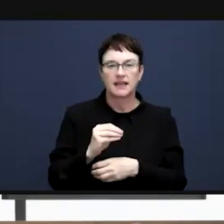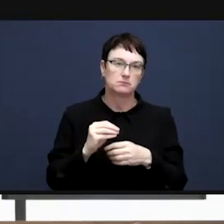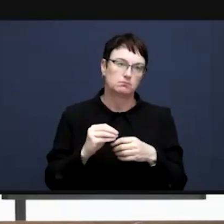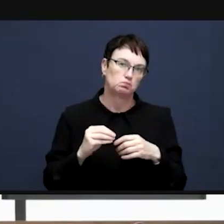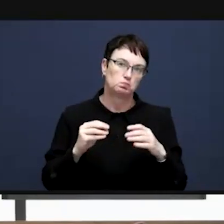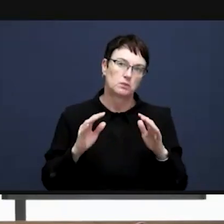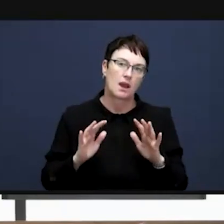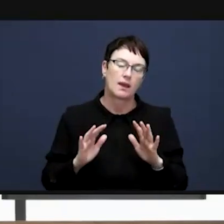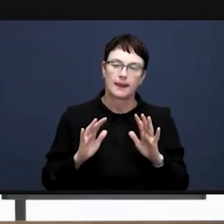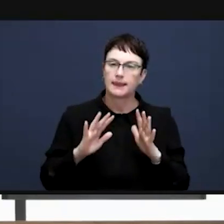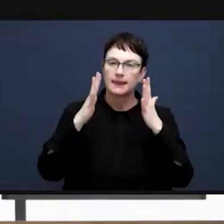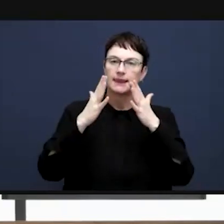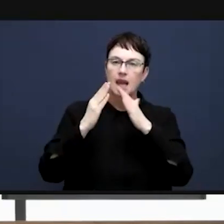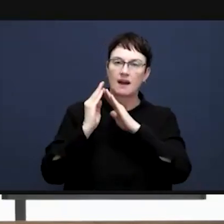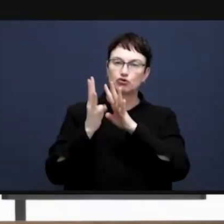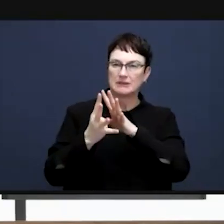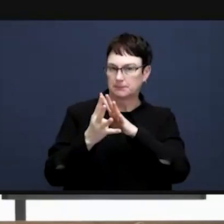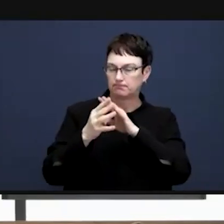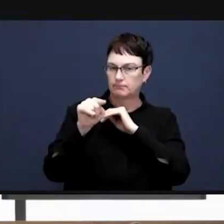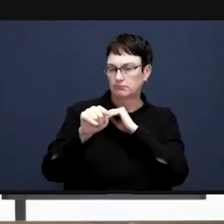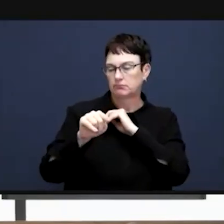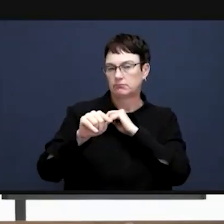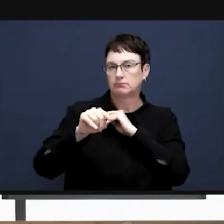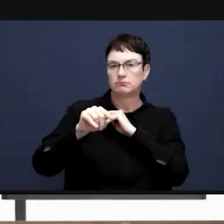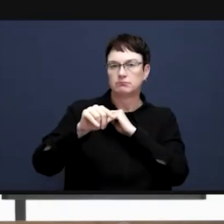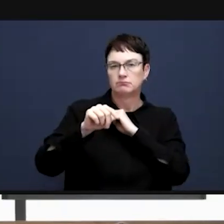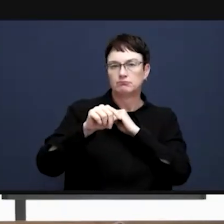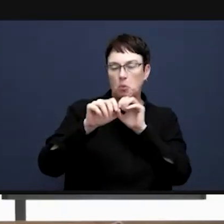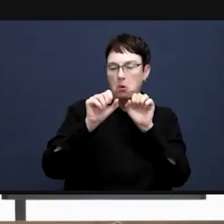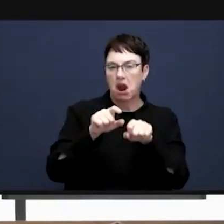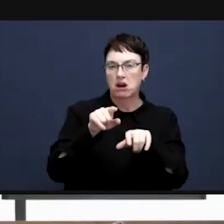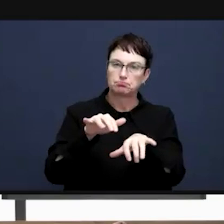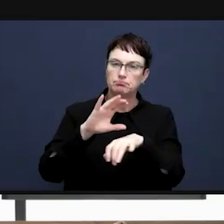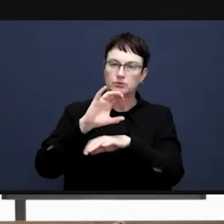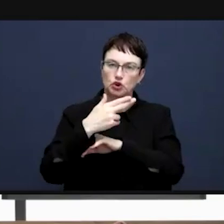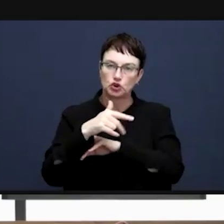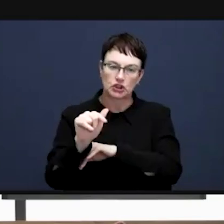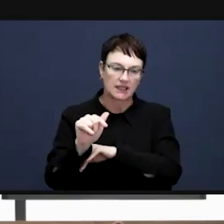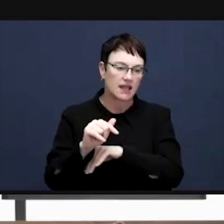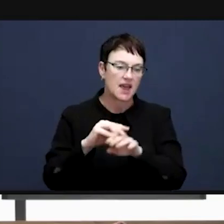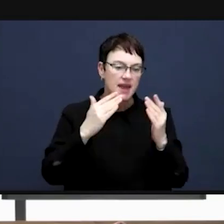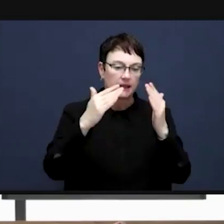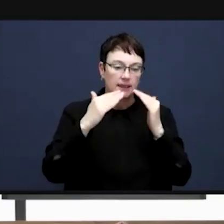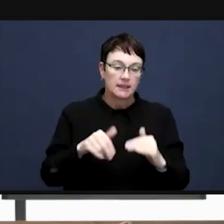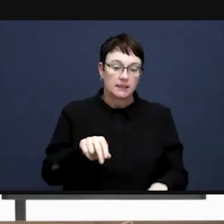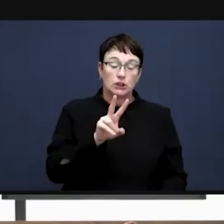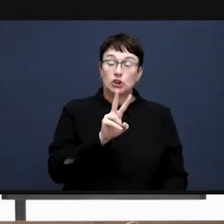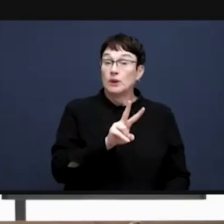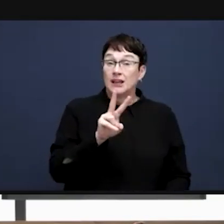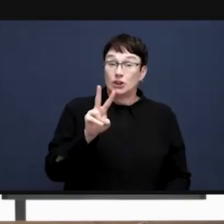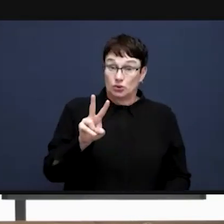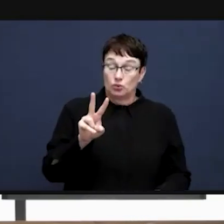policies. And then on the 22nd of October, IAAP Nordic, so the Nordic chapter, Finland, Norway,